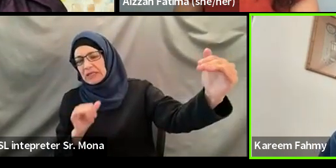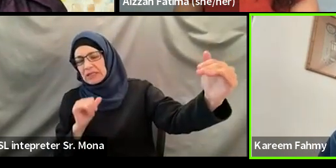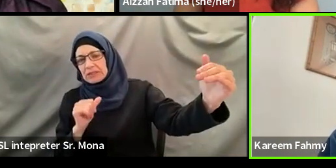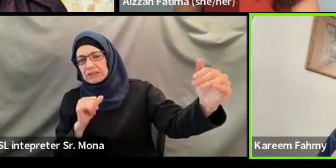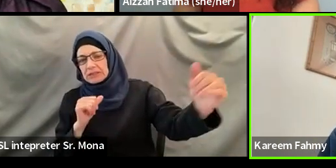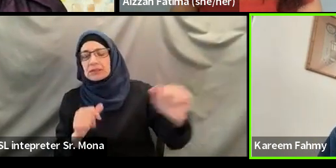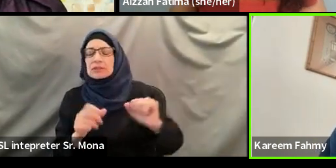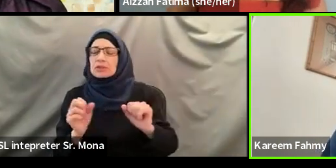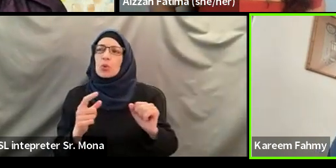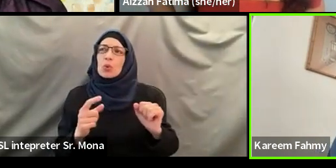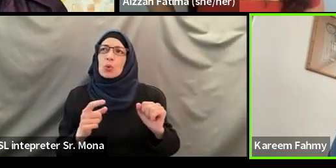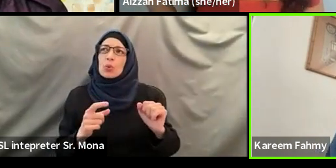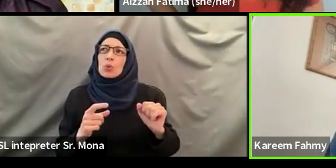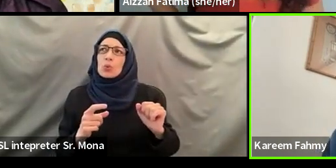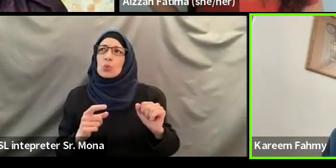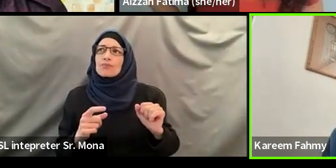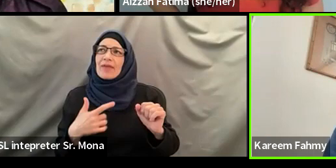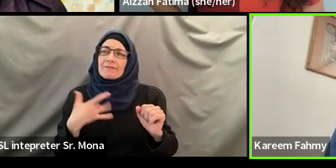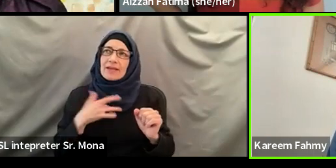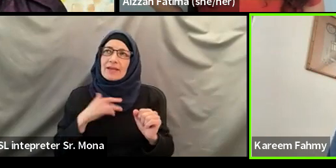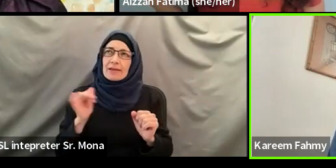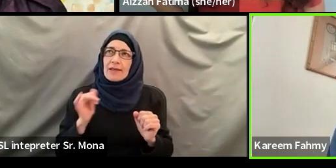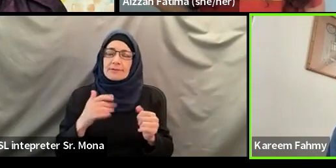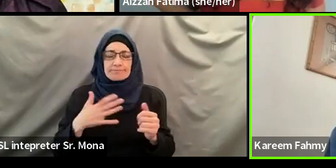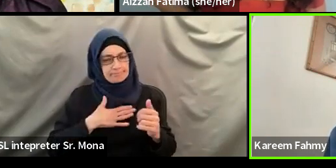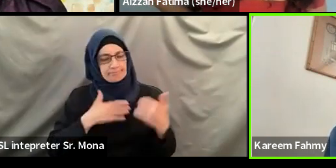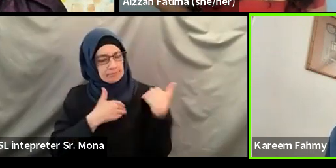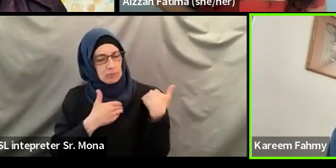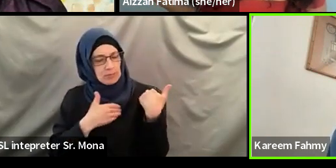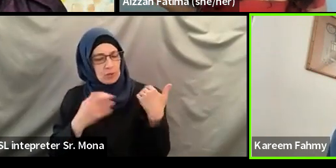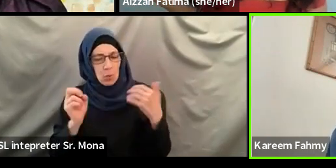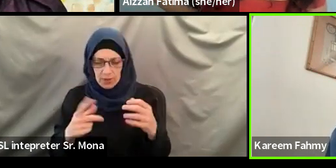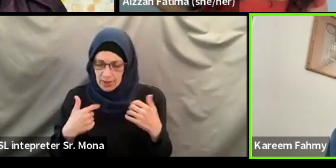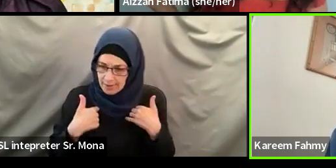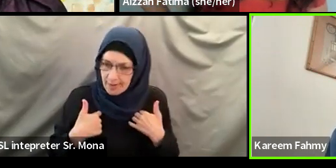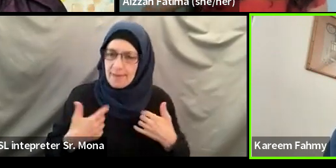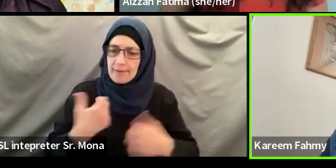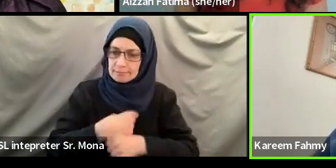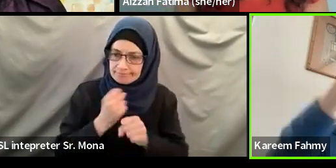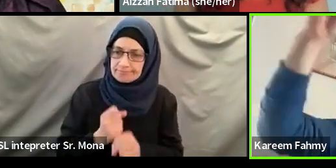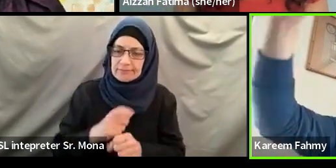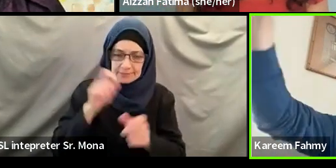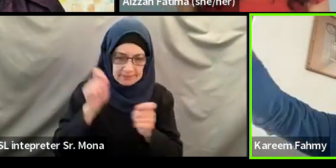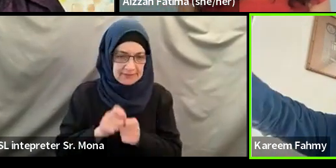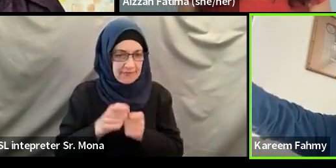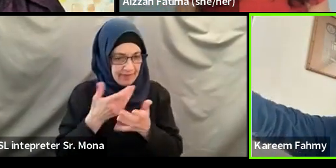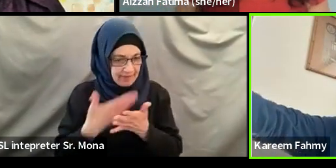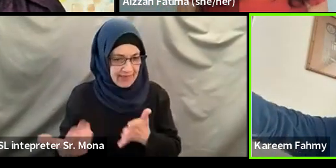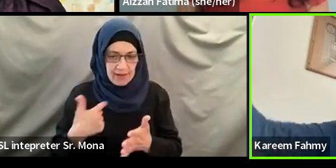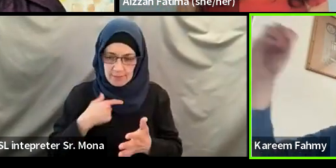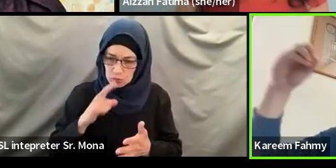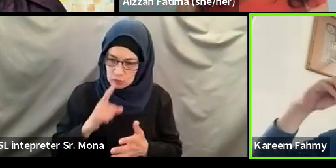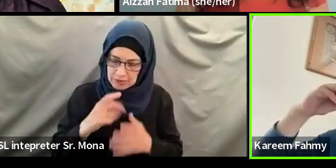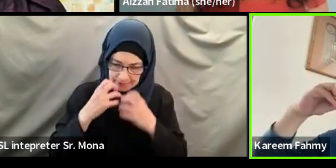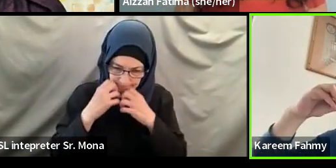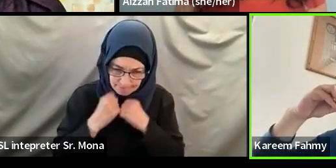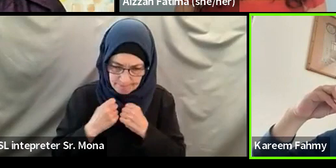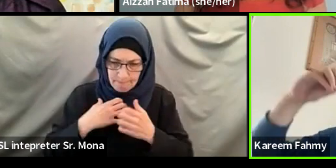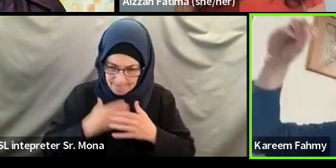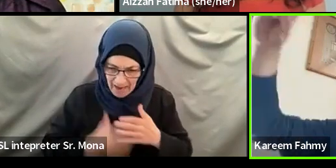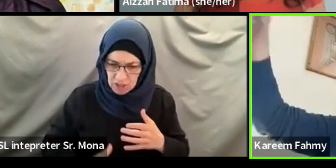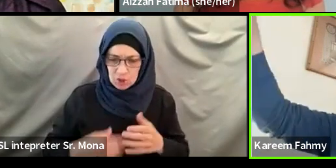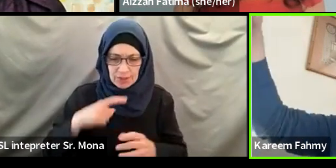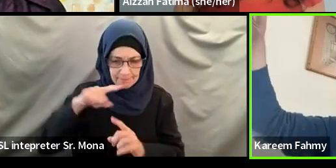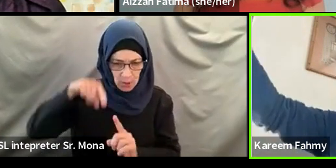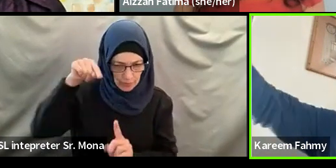you know, I'm creating this sort of very specific thing that I am passionate about, but that's not necessarily going to be